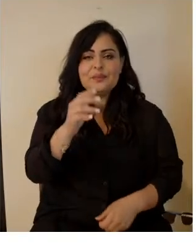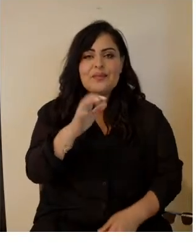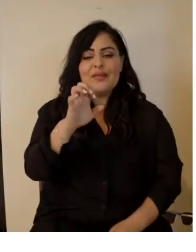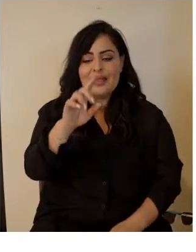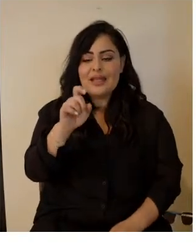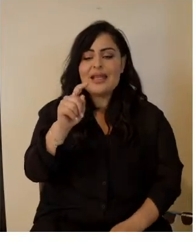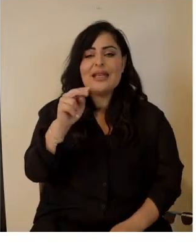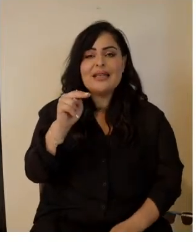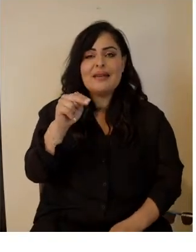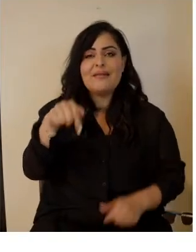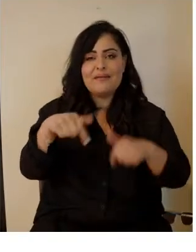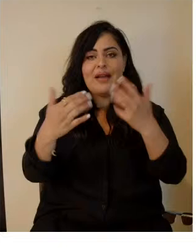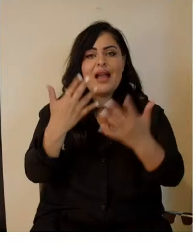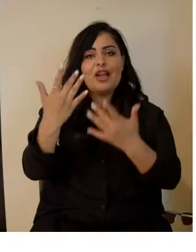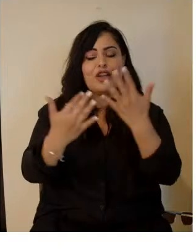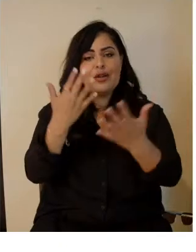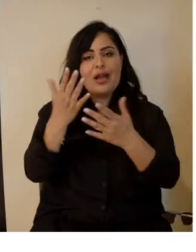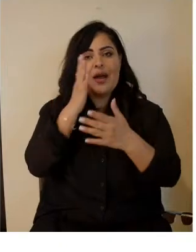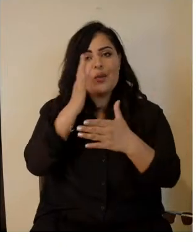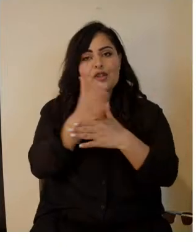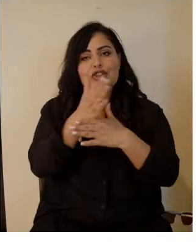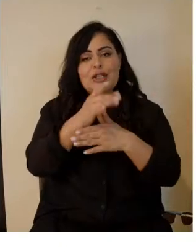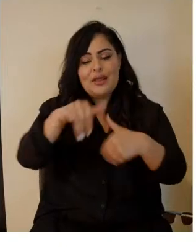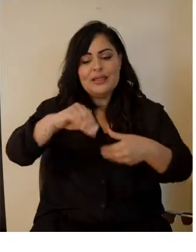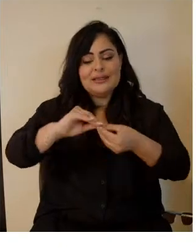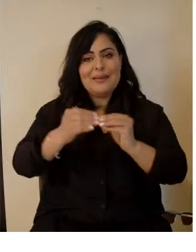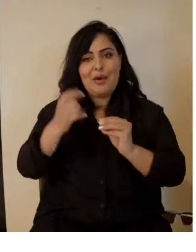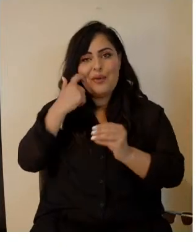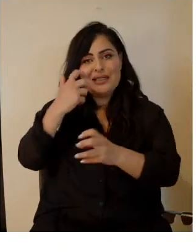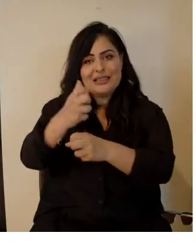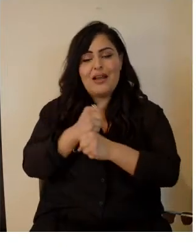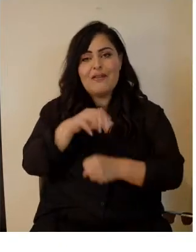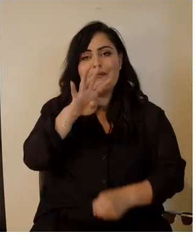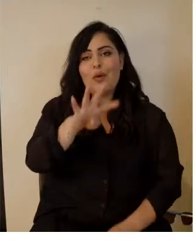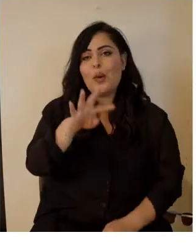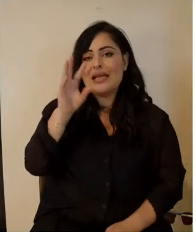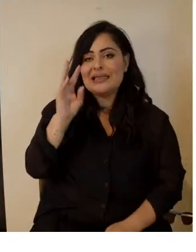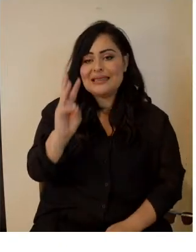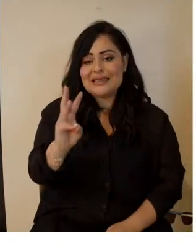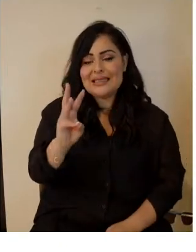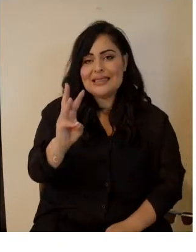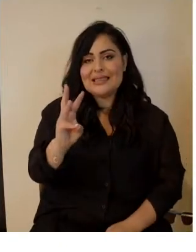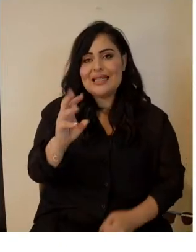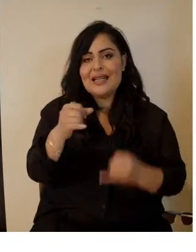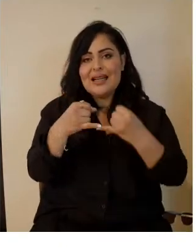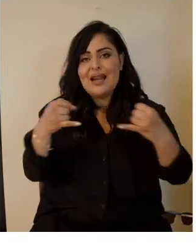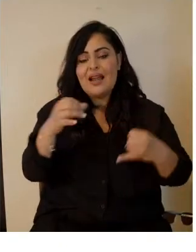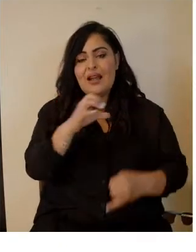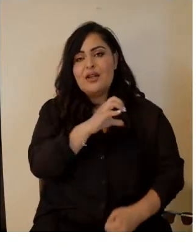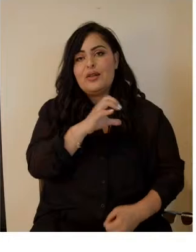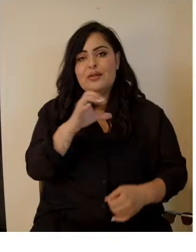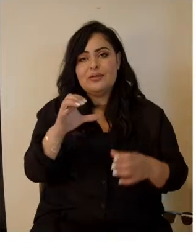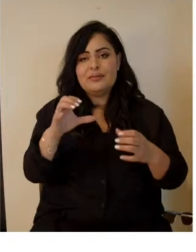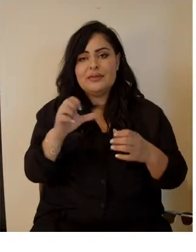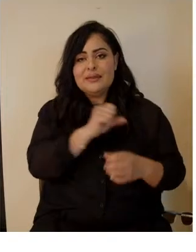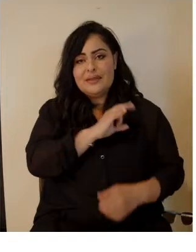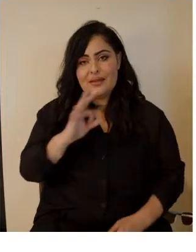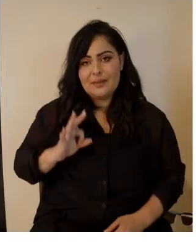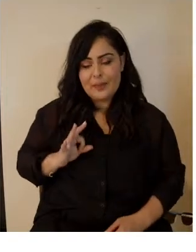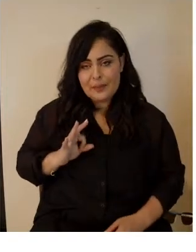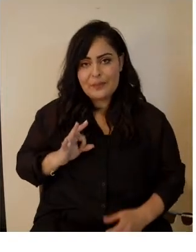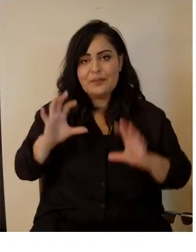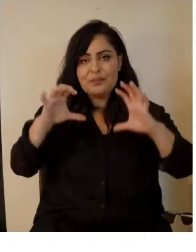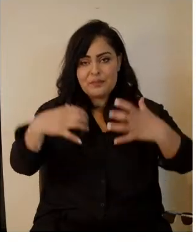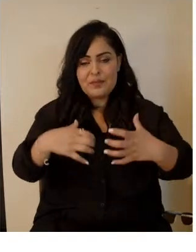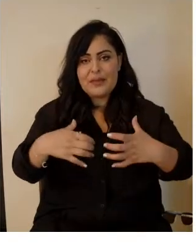Eaton fire, I can share this statistic just came in. We have 46 line crews dedicated right now,